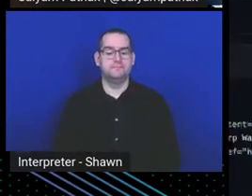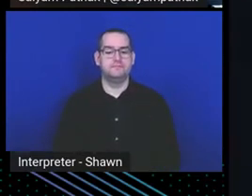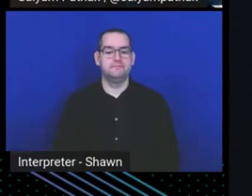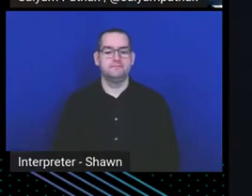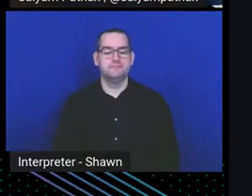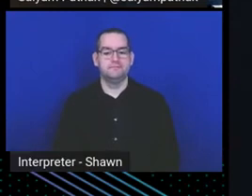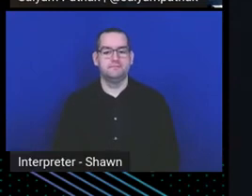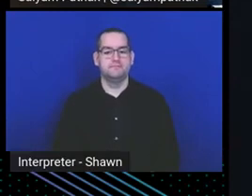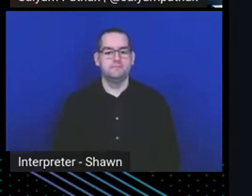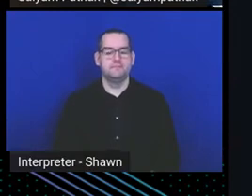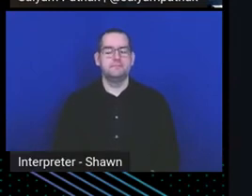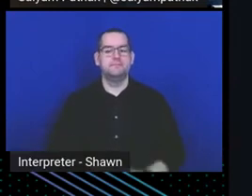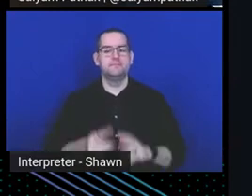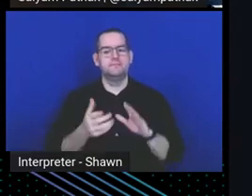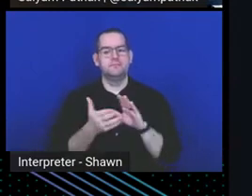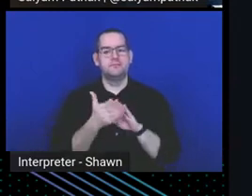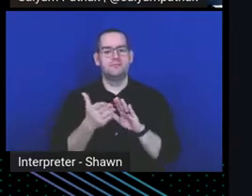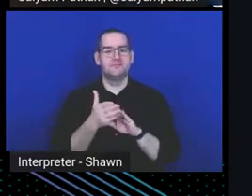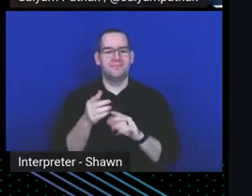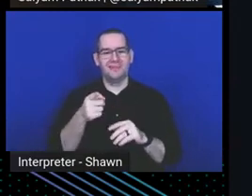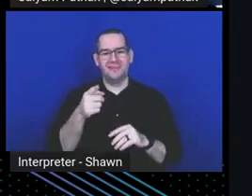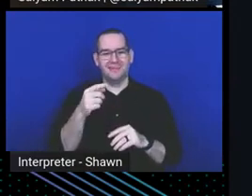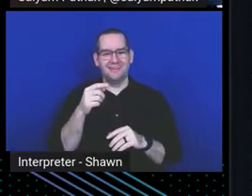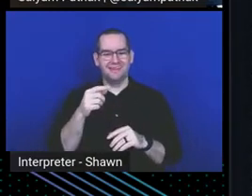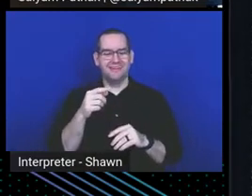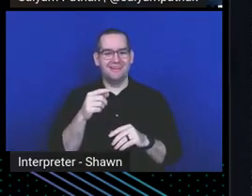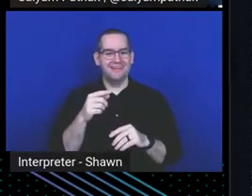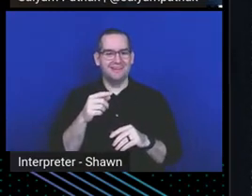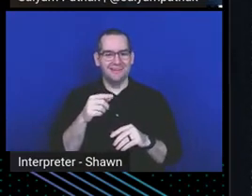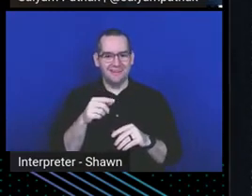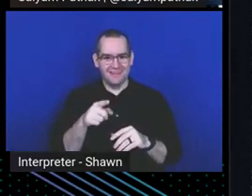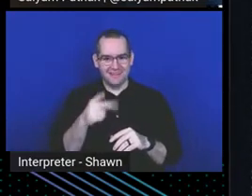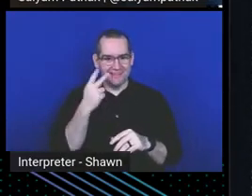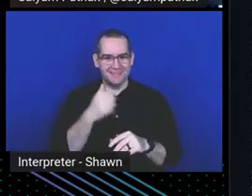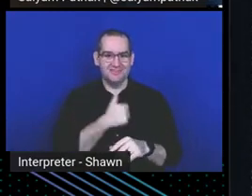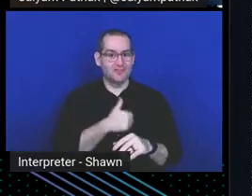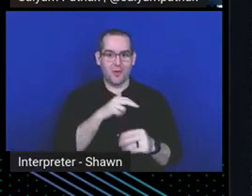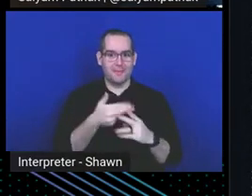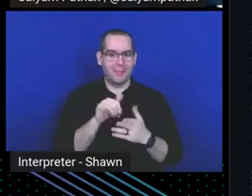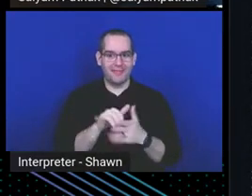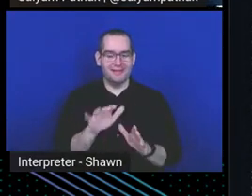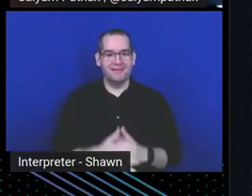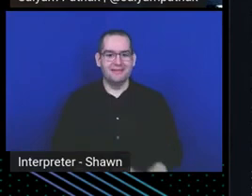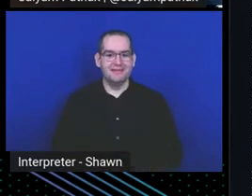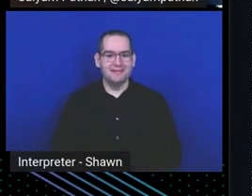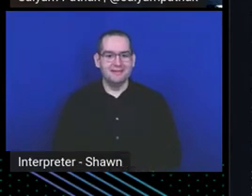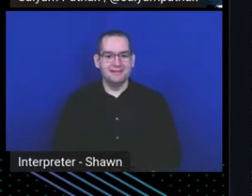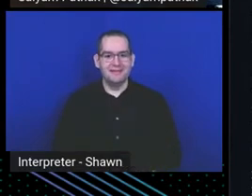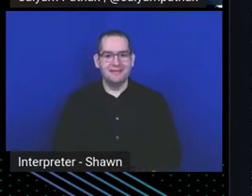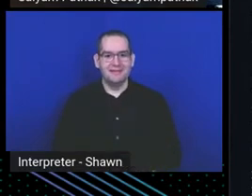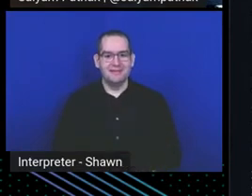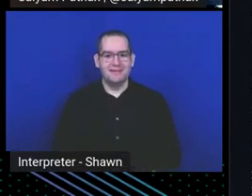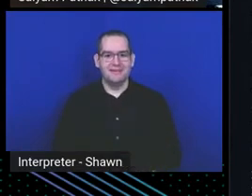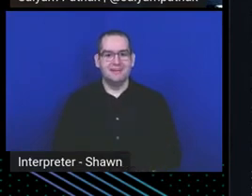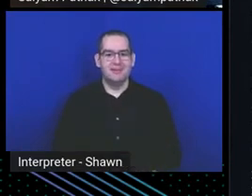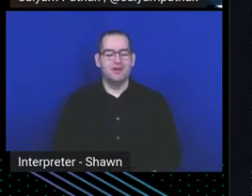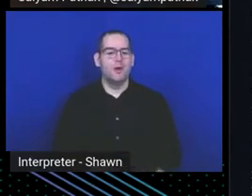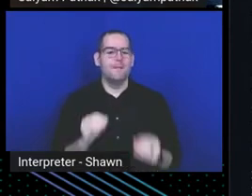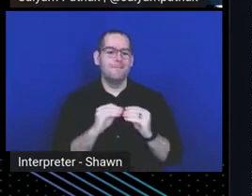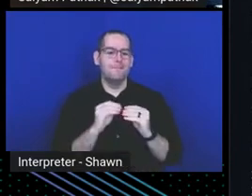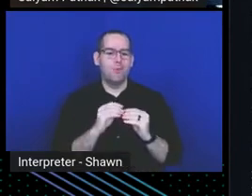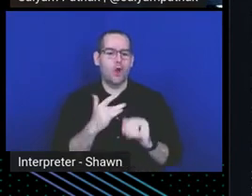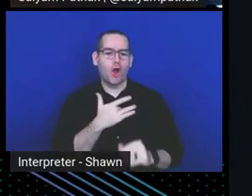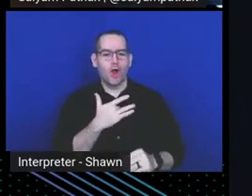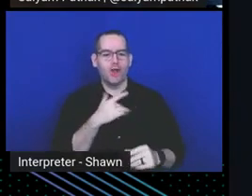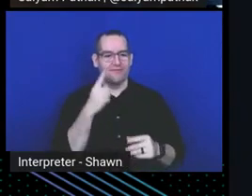I know they were running ahead of schedule. Now they might be running behind the schedule. Sorry for that. So let's give a couple more hearts to